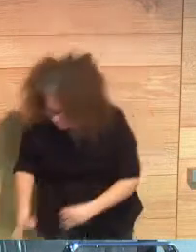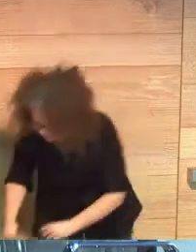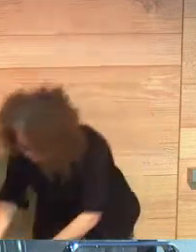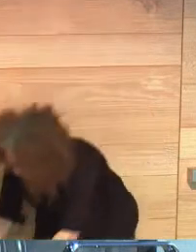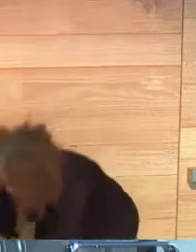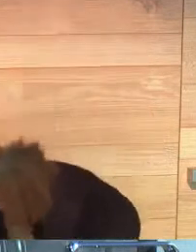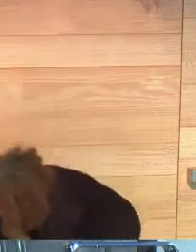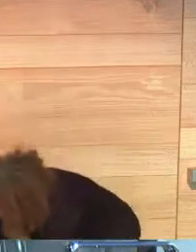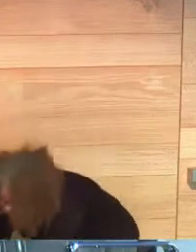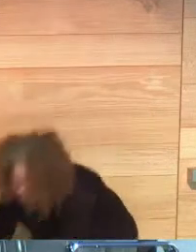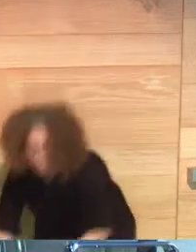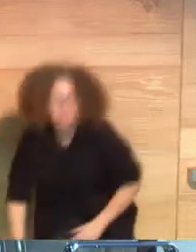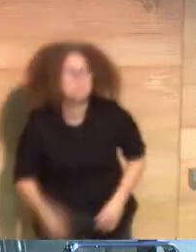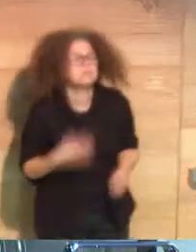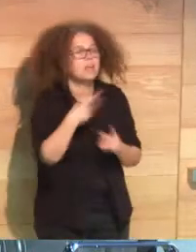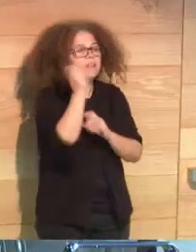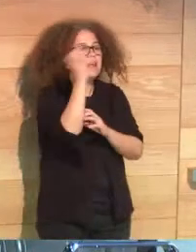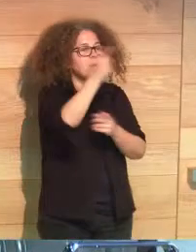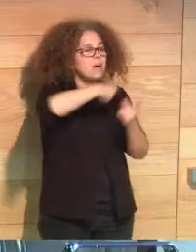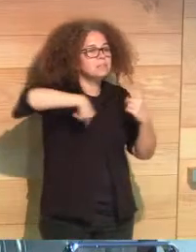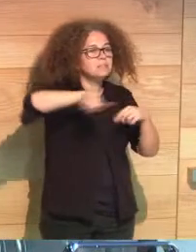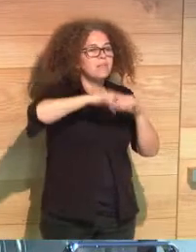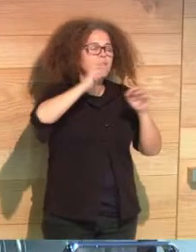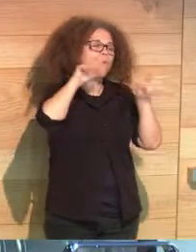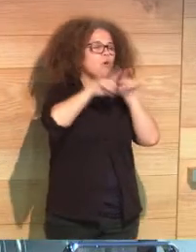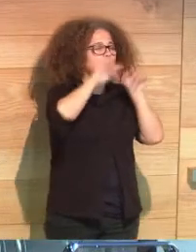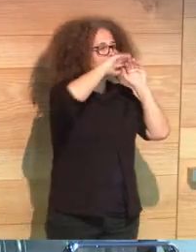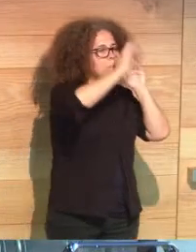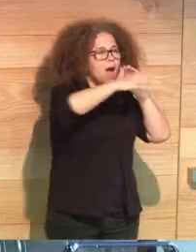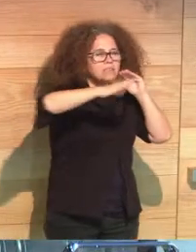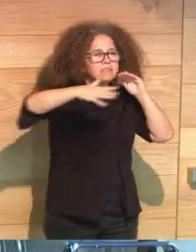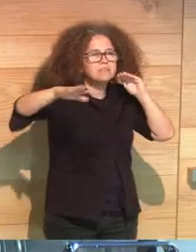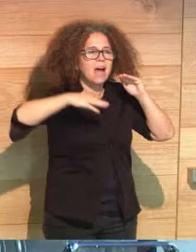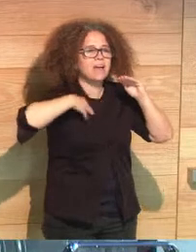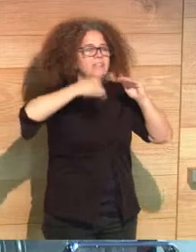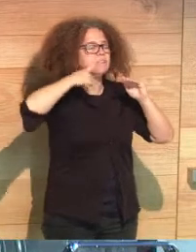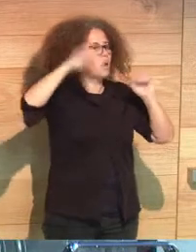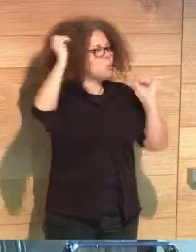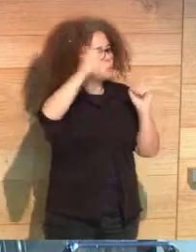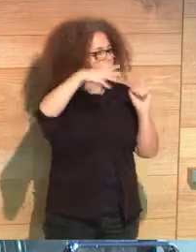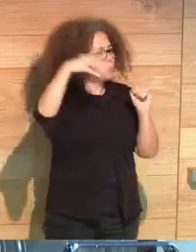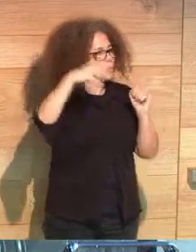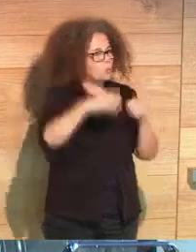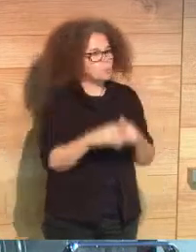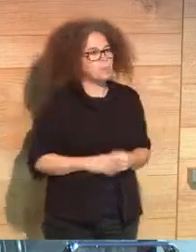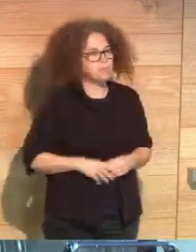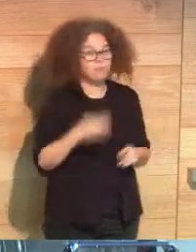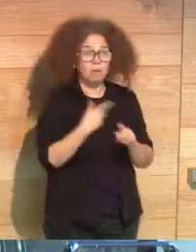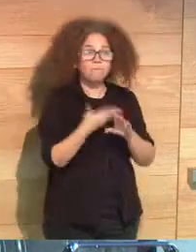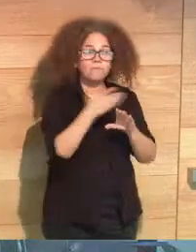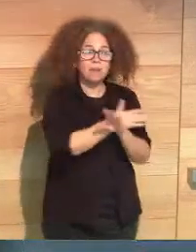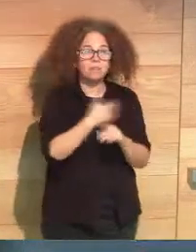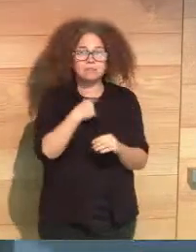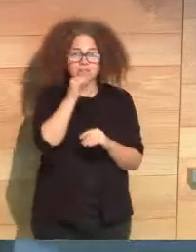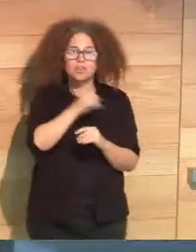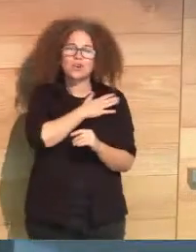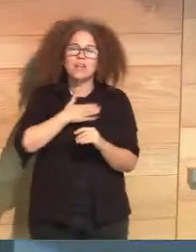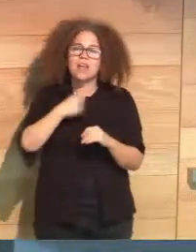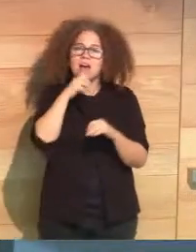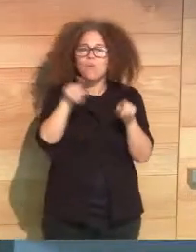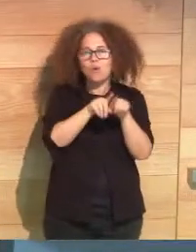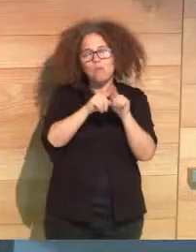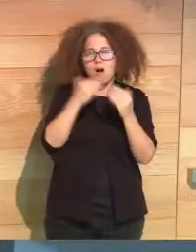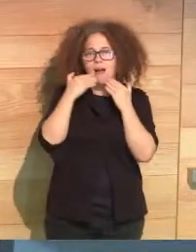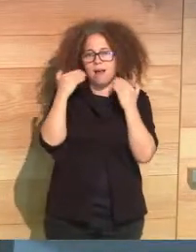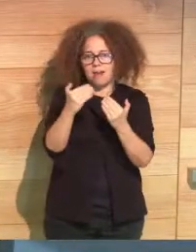to talk a little bit with Joanie Lemercier and about his work, Paisajes de Luz.